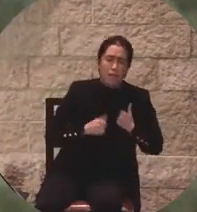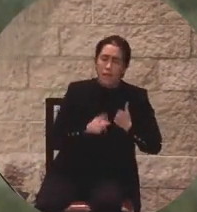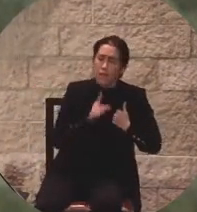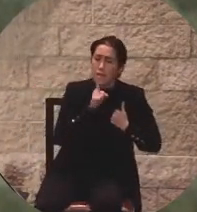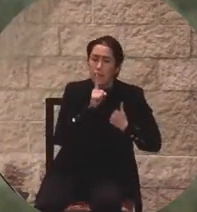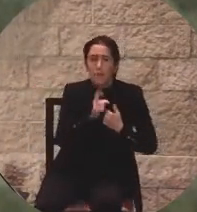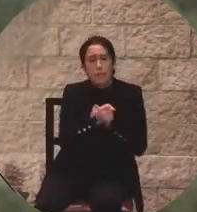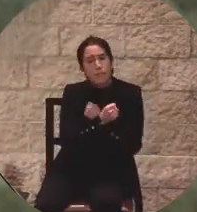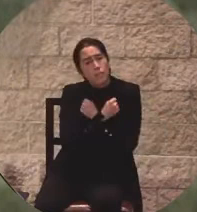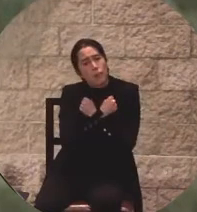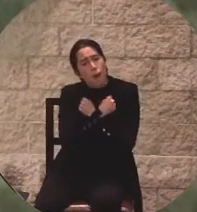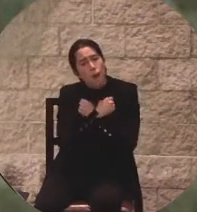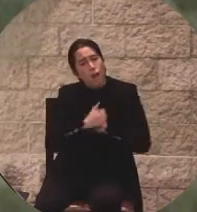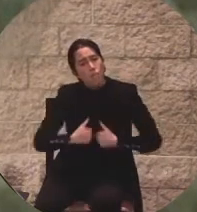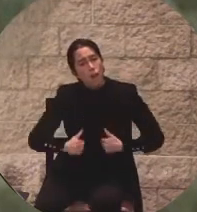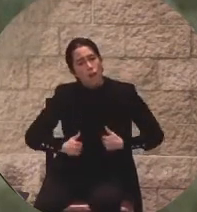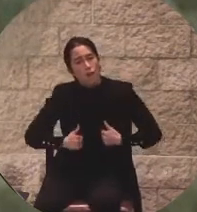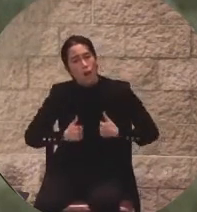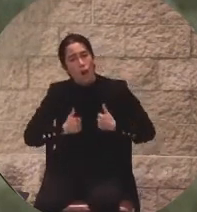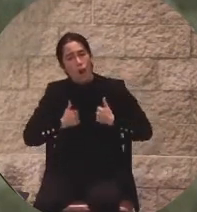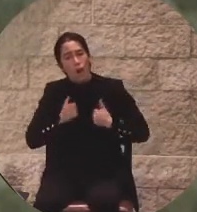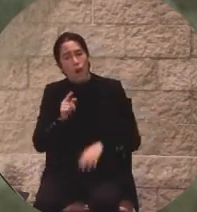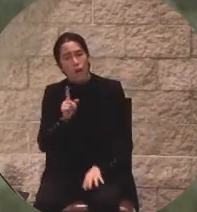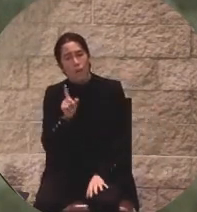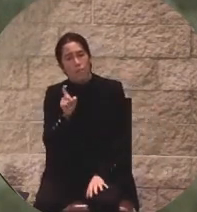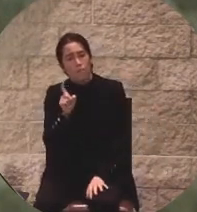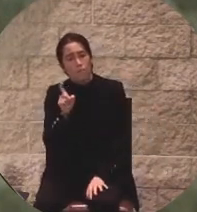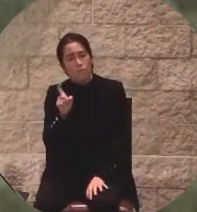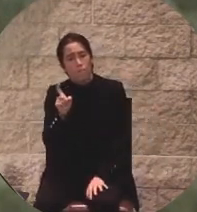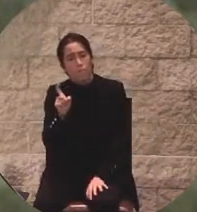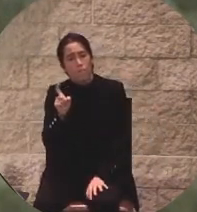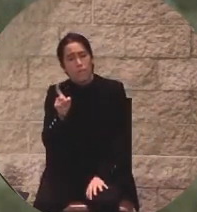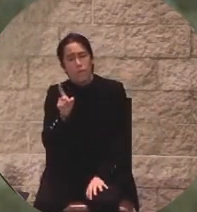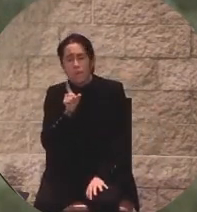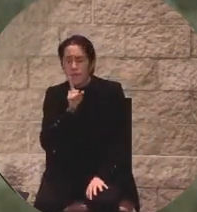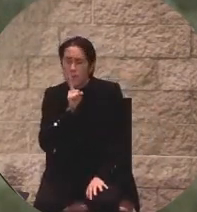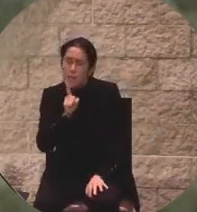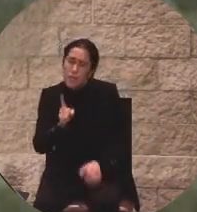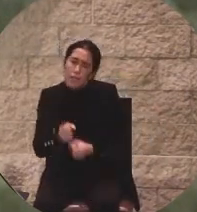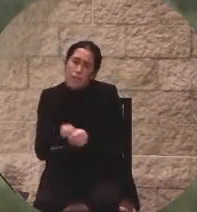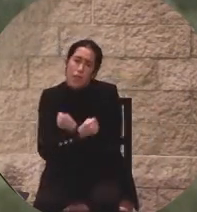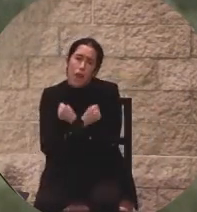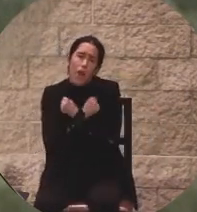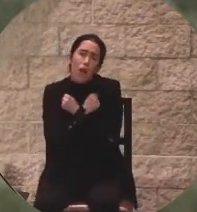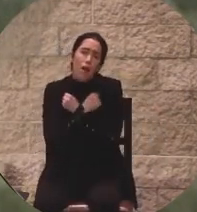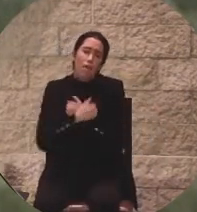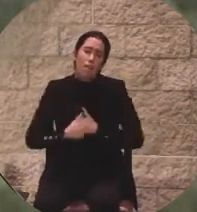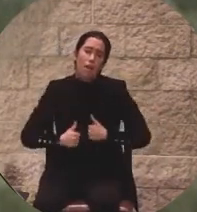His love.